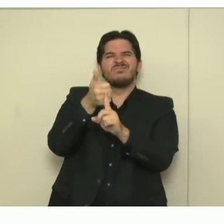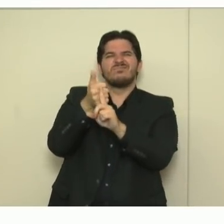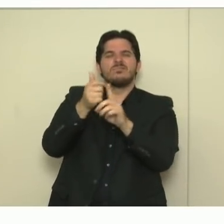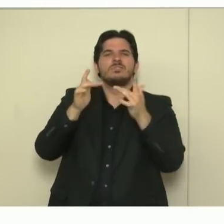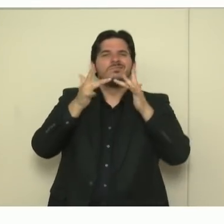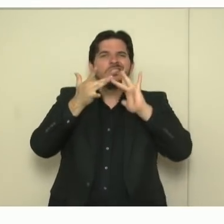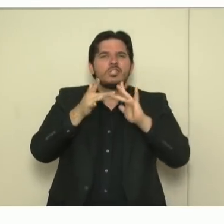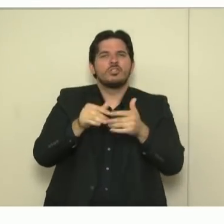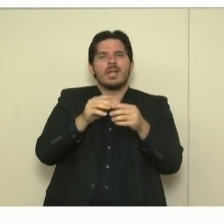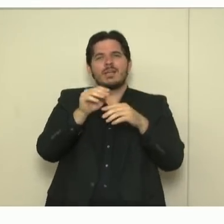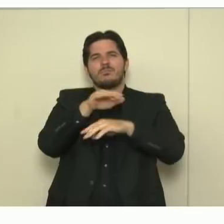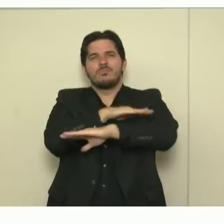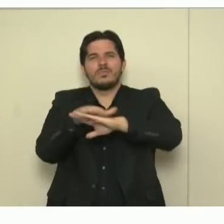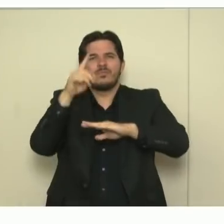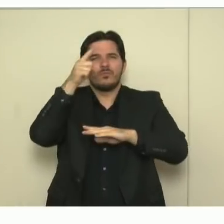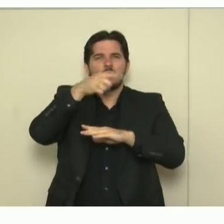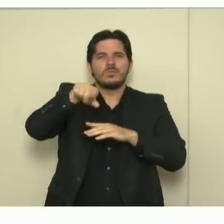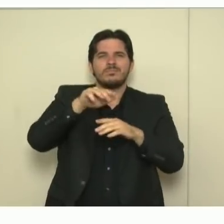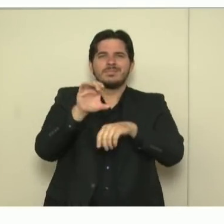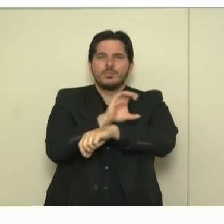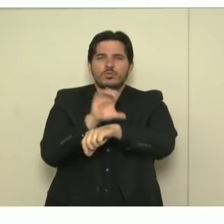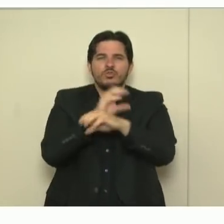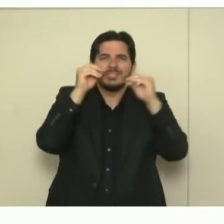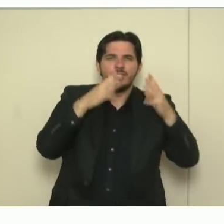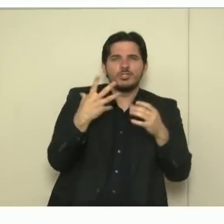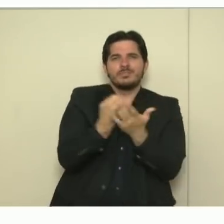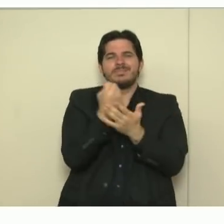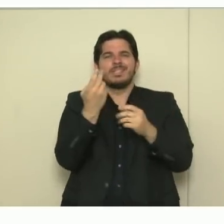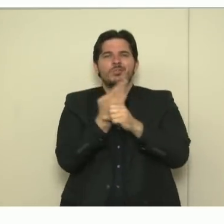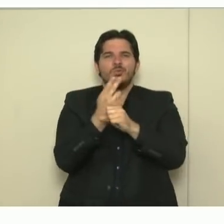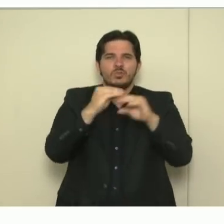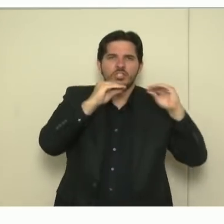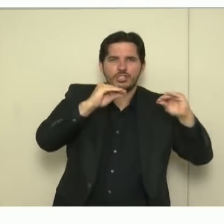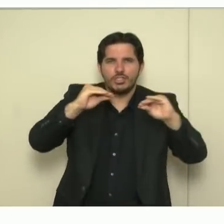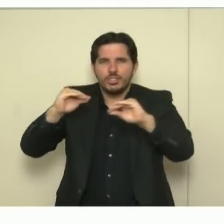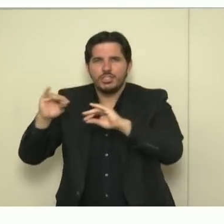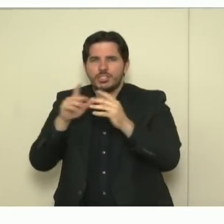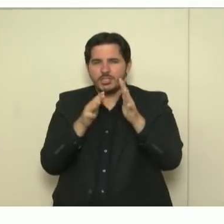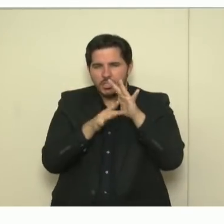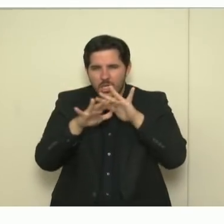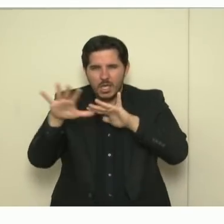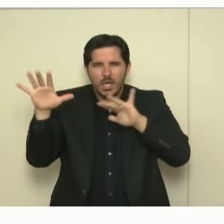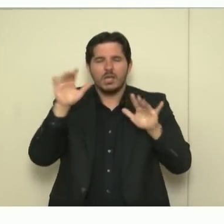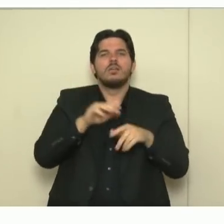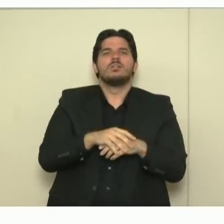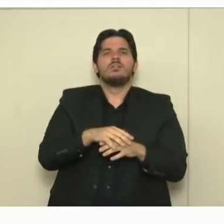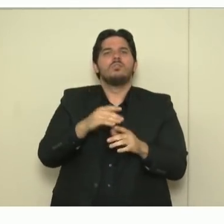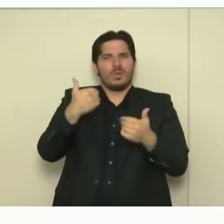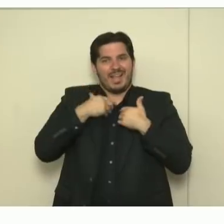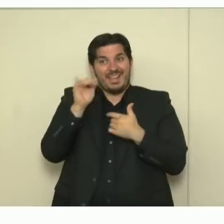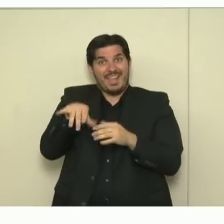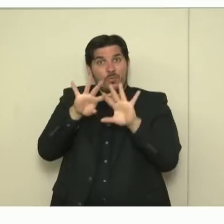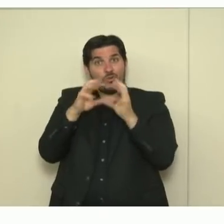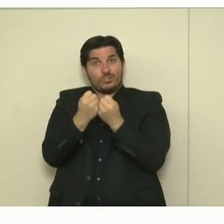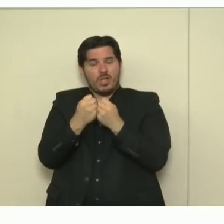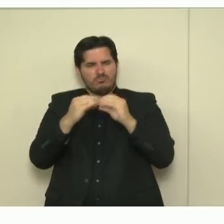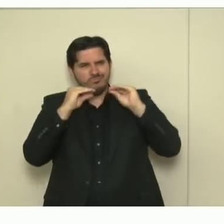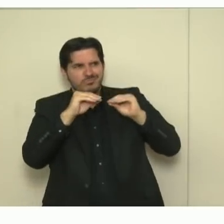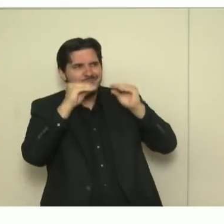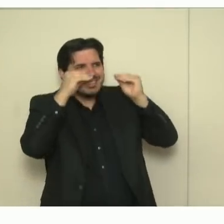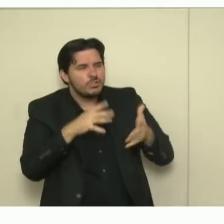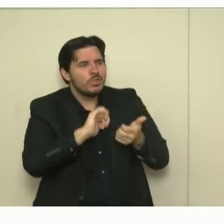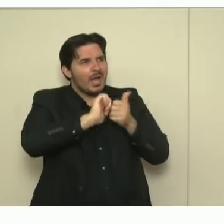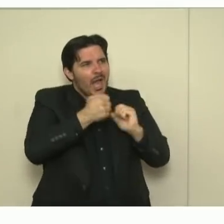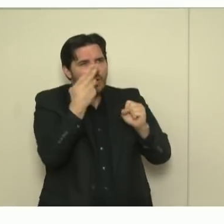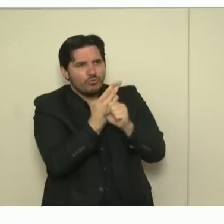around the state. The state has made that available free of charge. And so we had our Canvas 101 to be able to explore that and have a